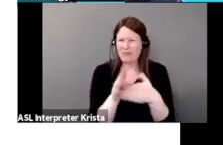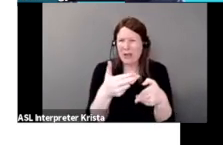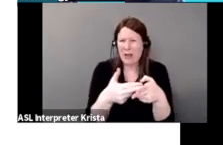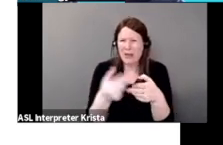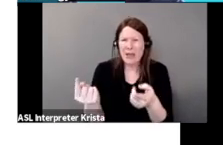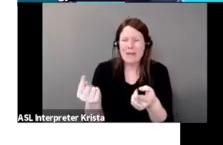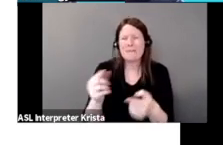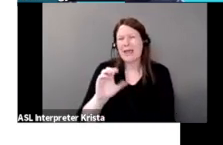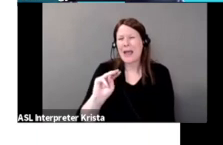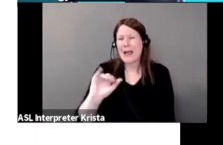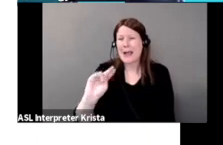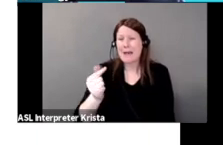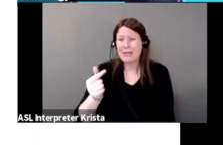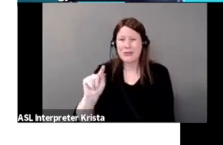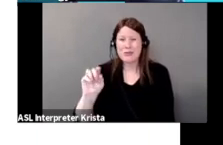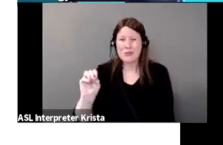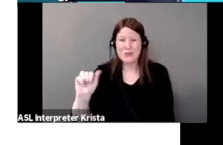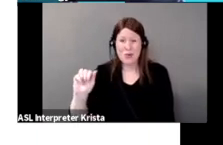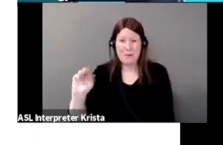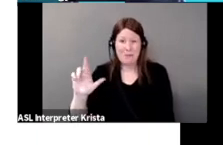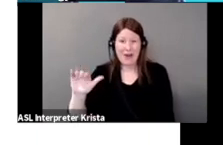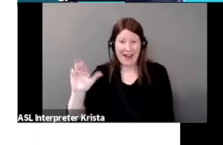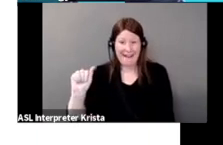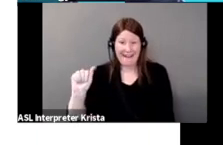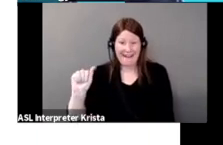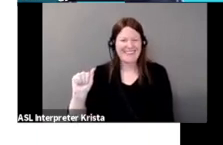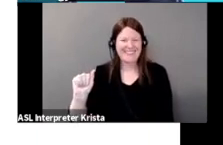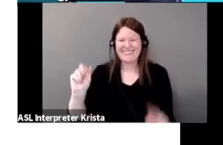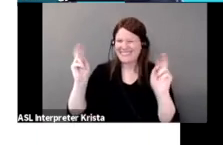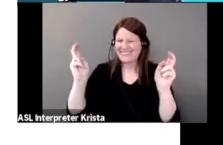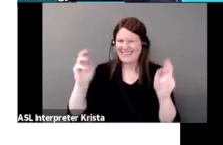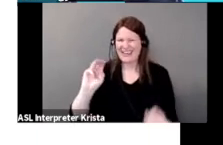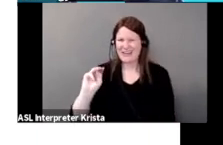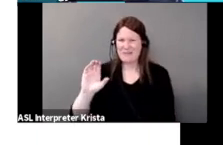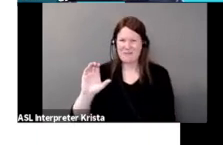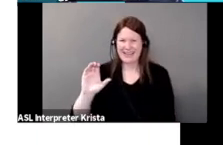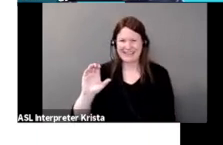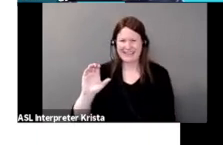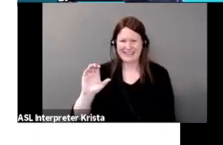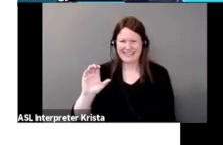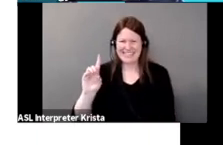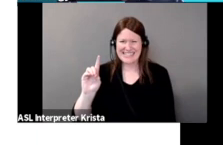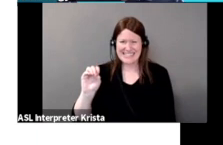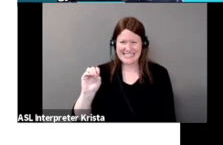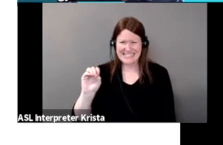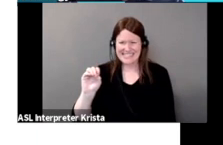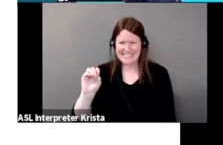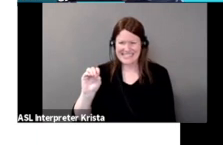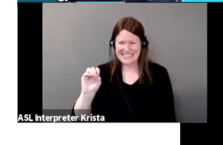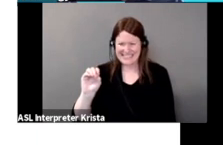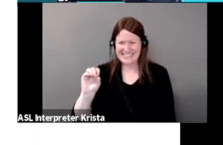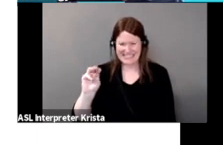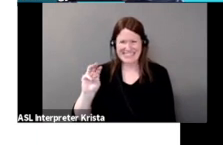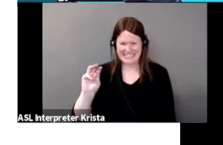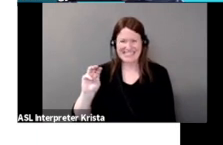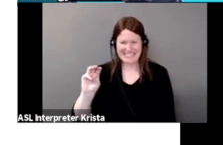McDowell's Burgers, that would be probably considered to be infringing on the trademark, because it sounds